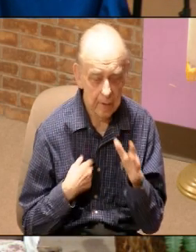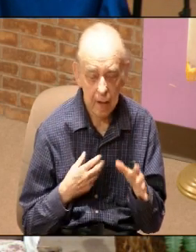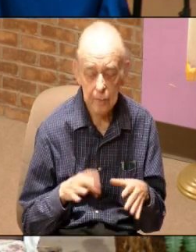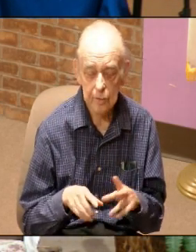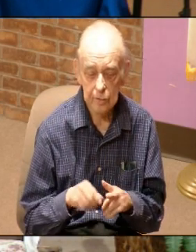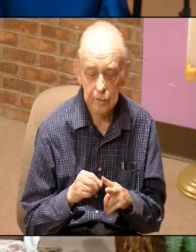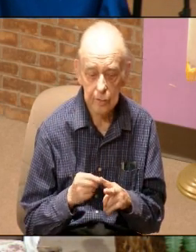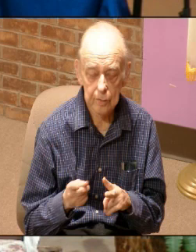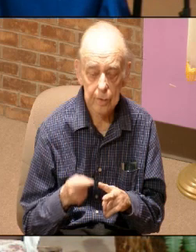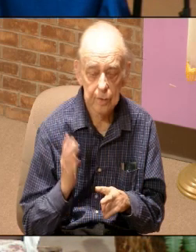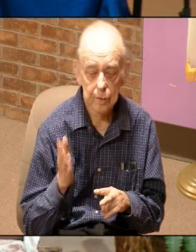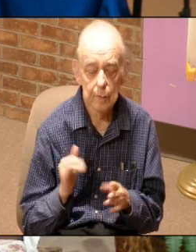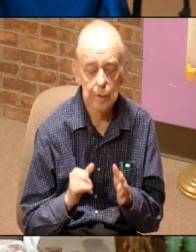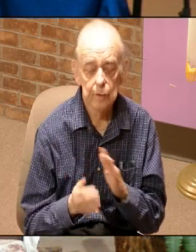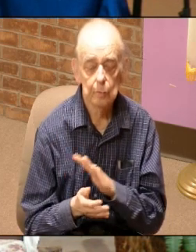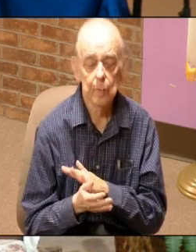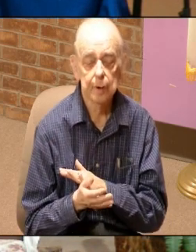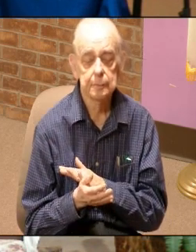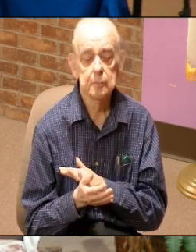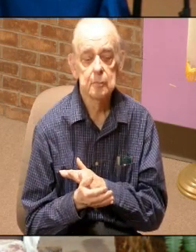for this sermon this morning